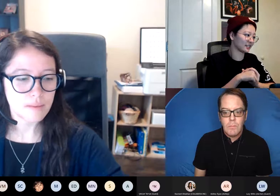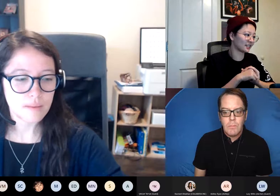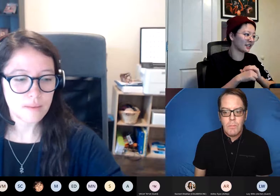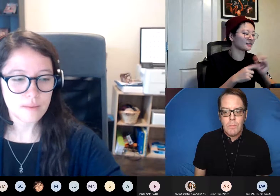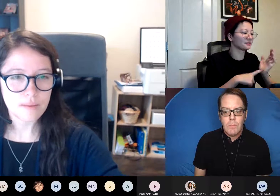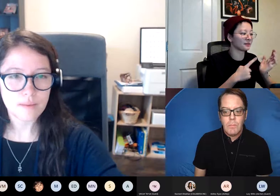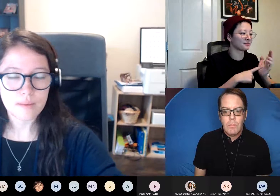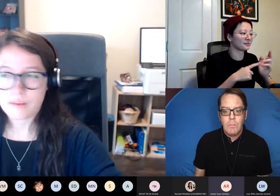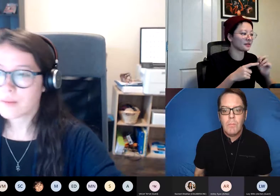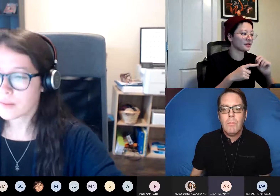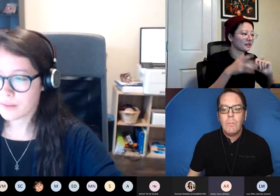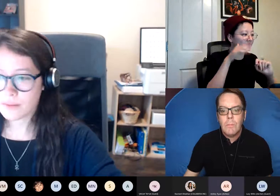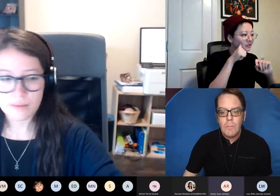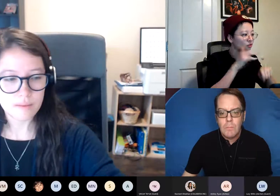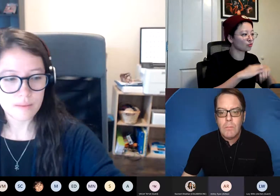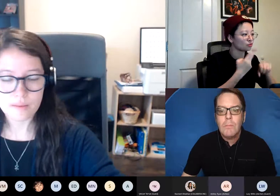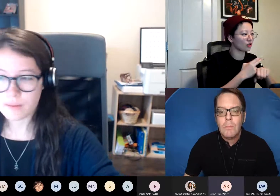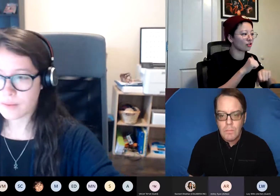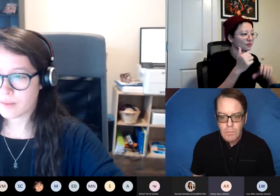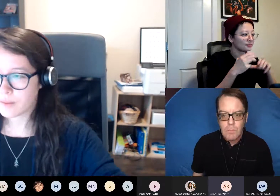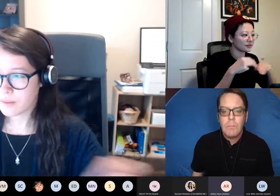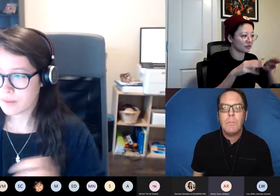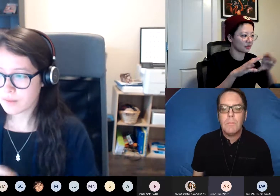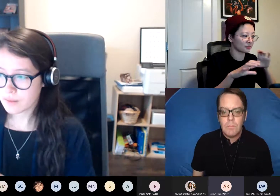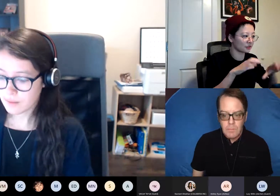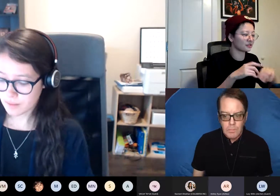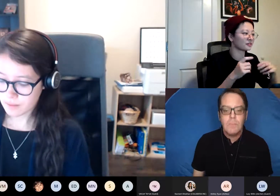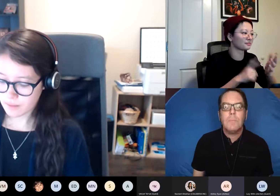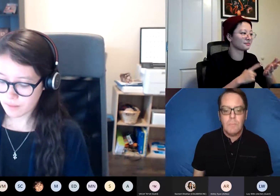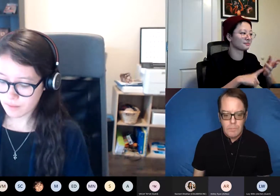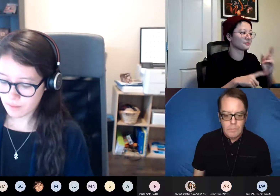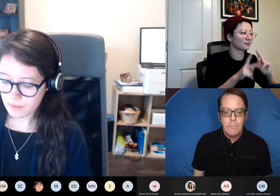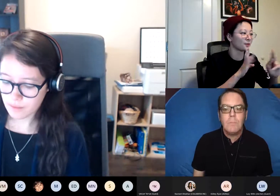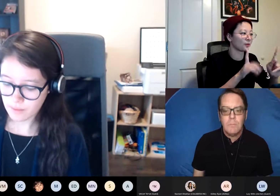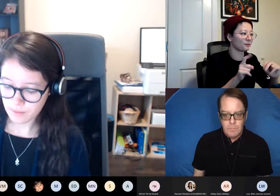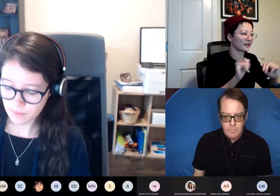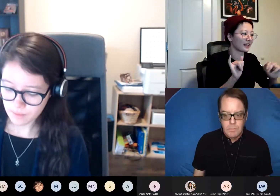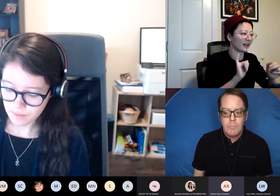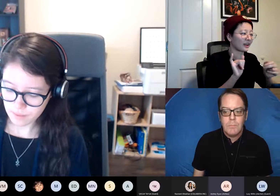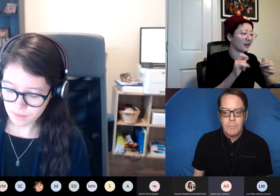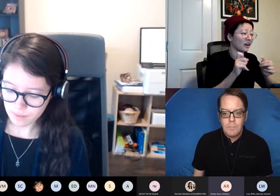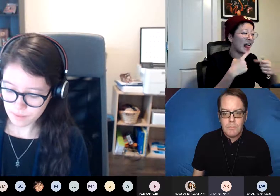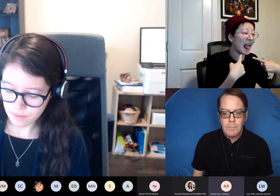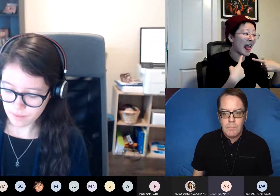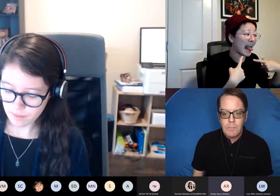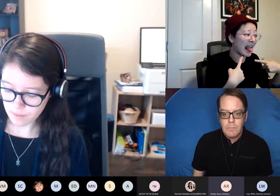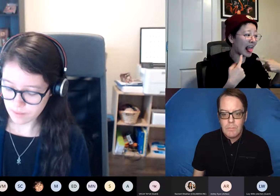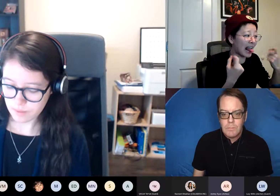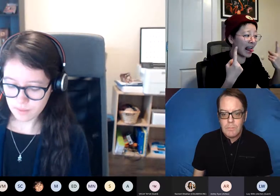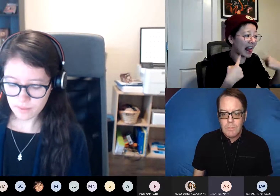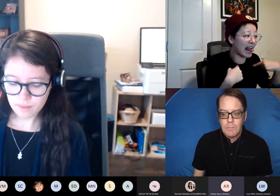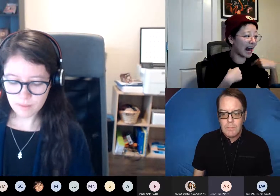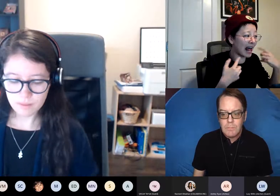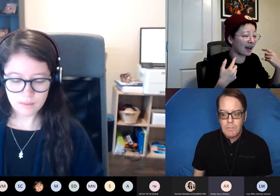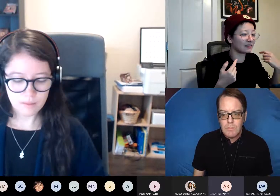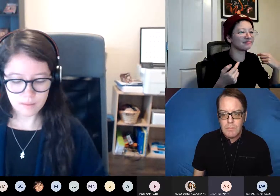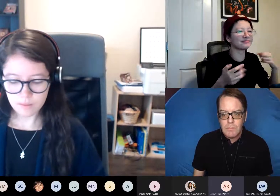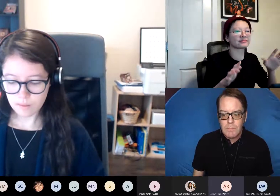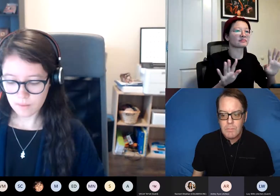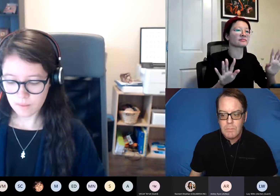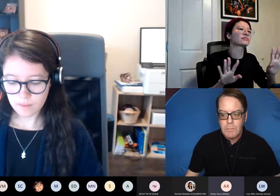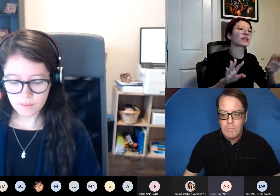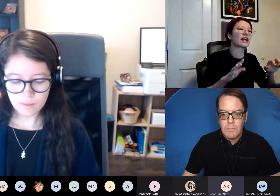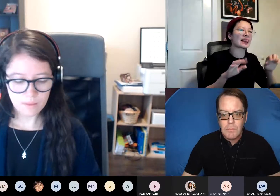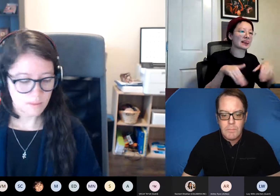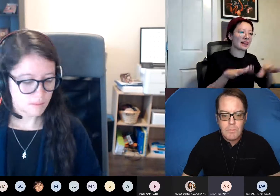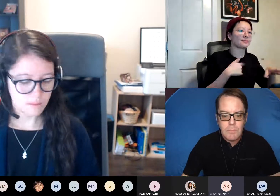Try to find other methods of communication. You know, sometimes people will be like, oh, can you